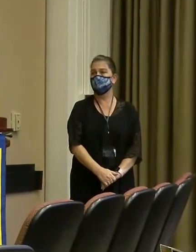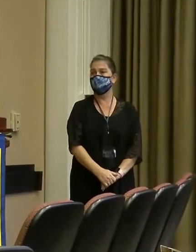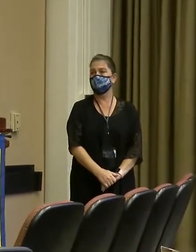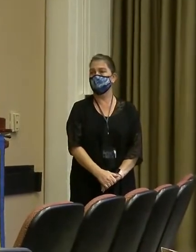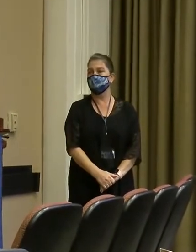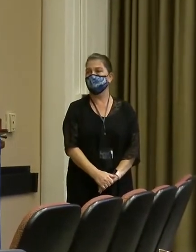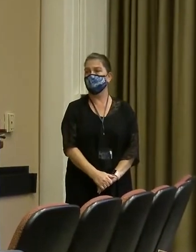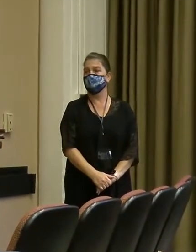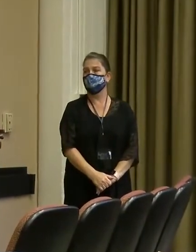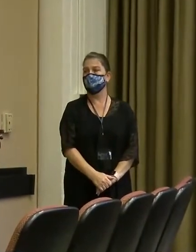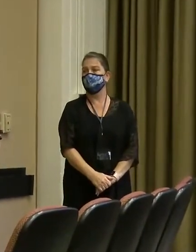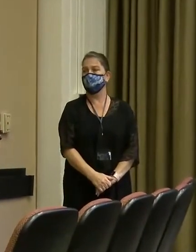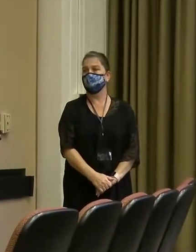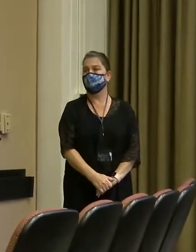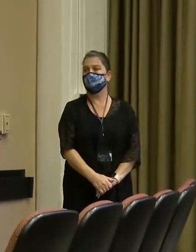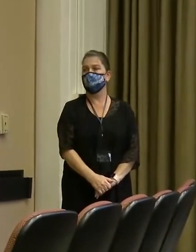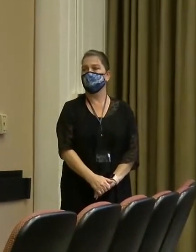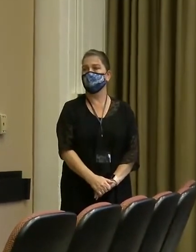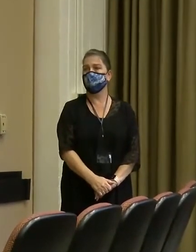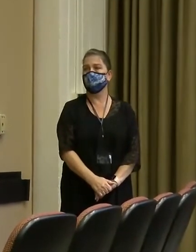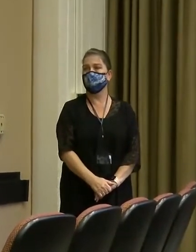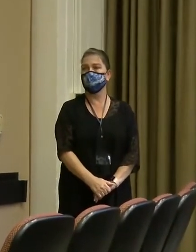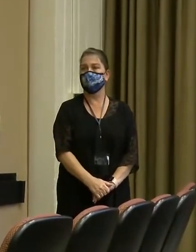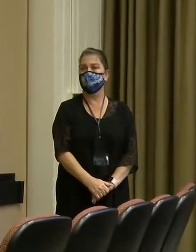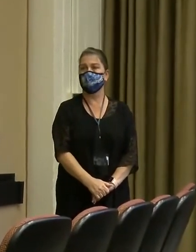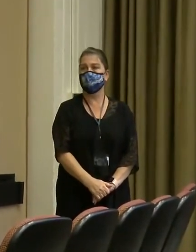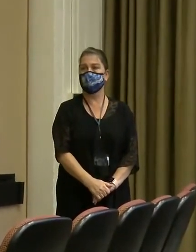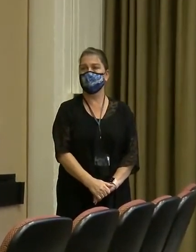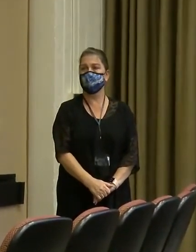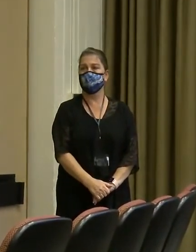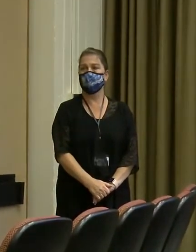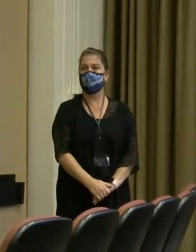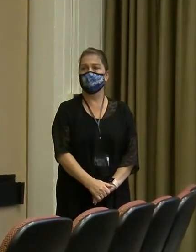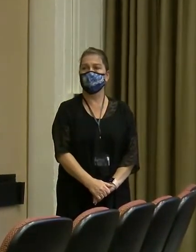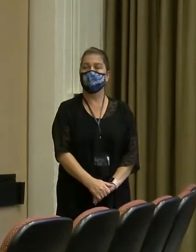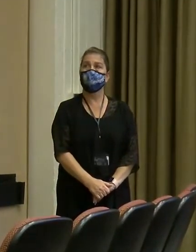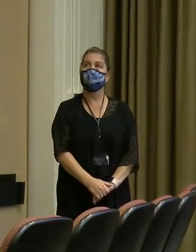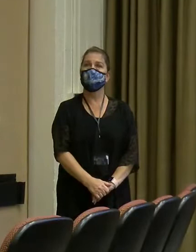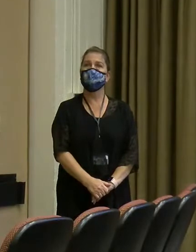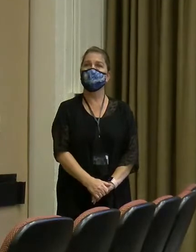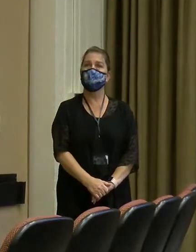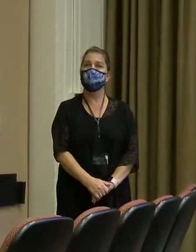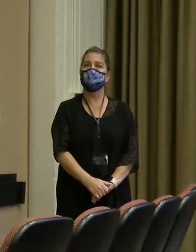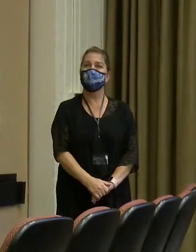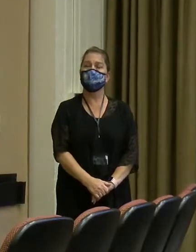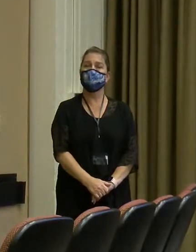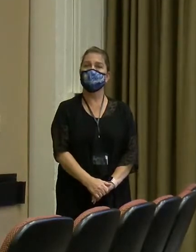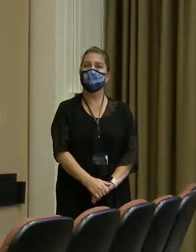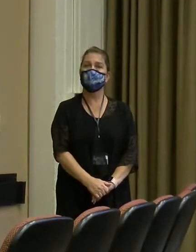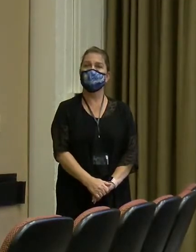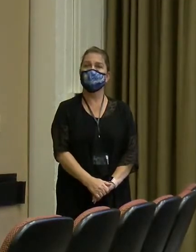together. Because you have some pieces of this that you like also. You know, we make a perfect team. Yeah.